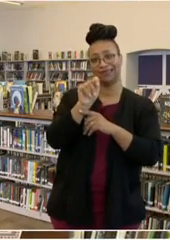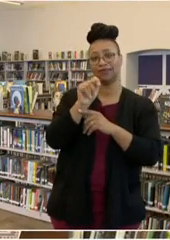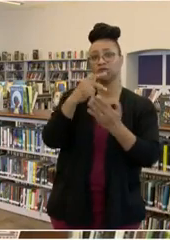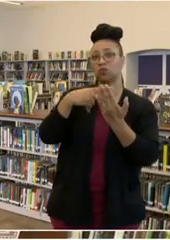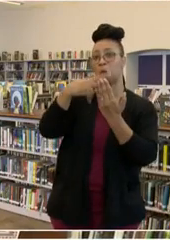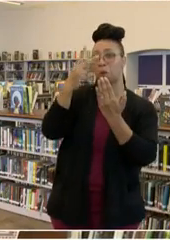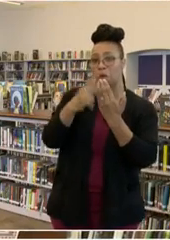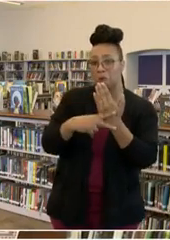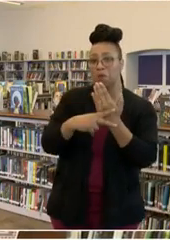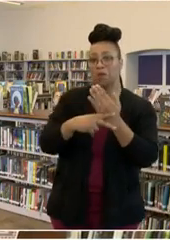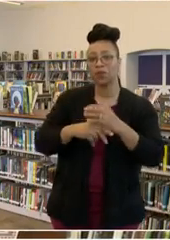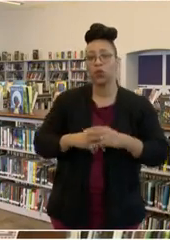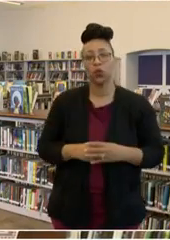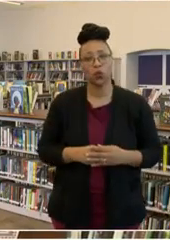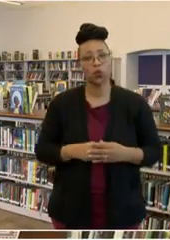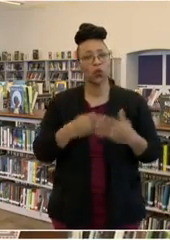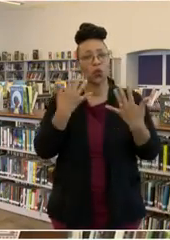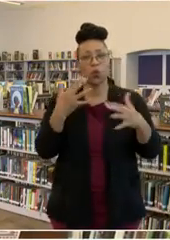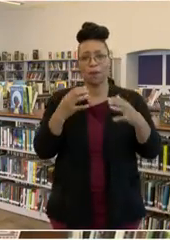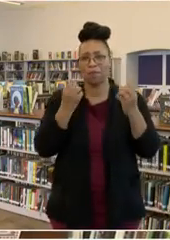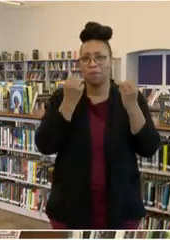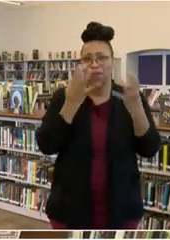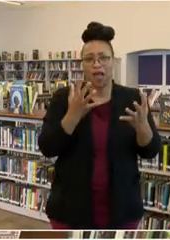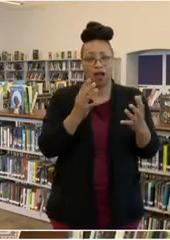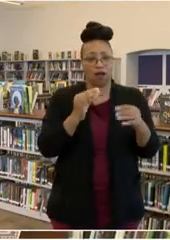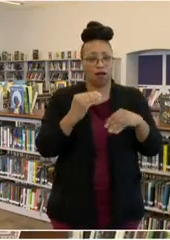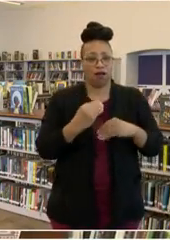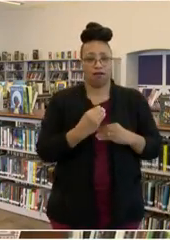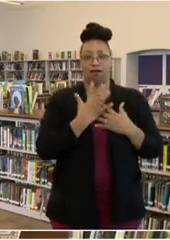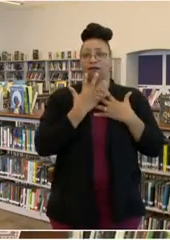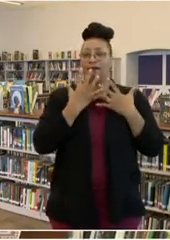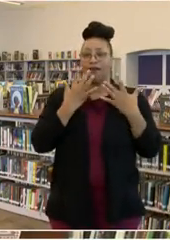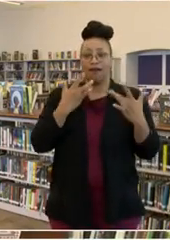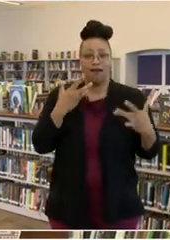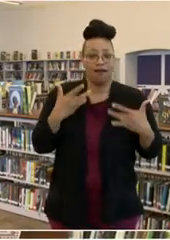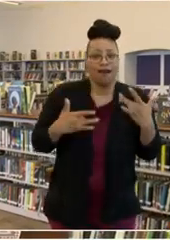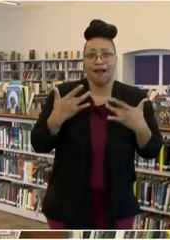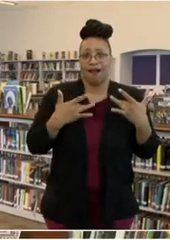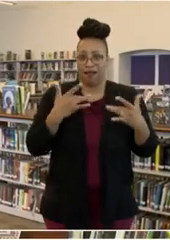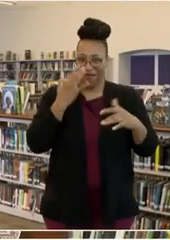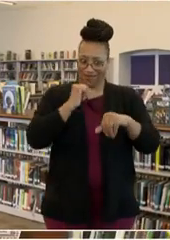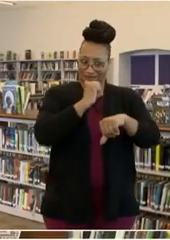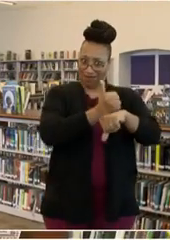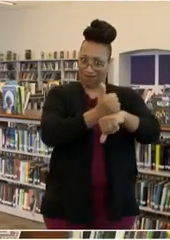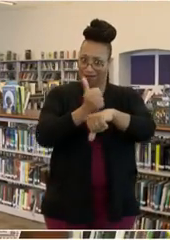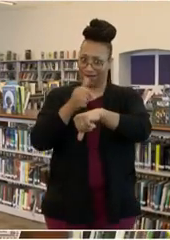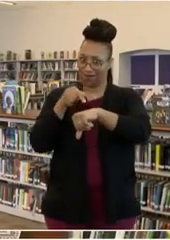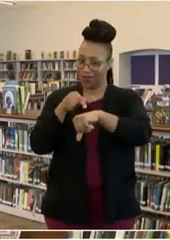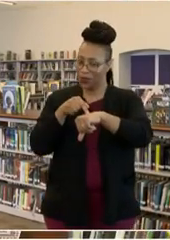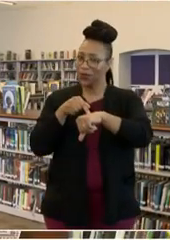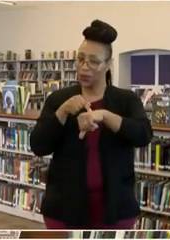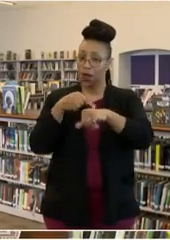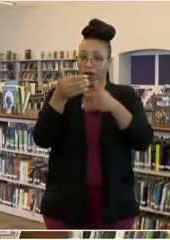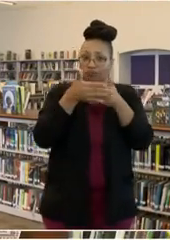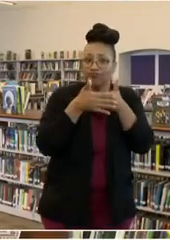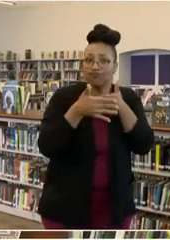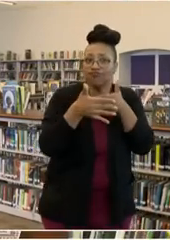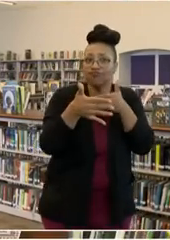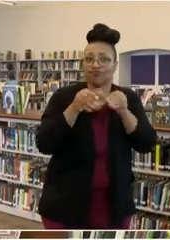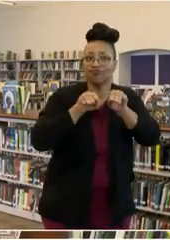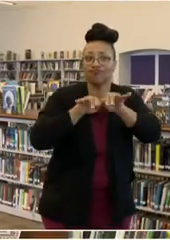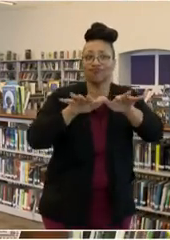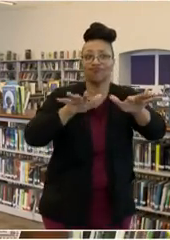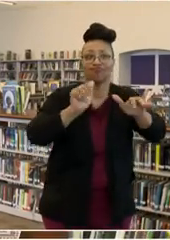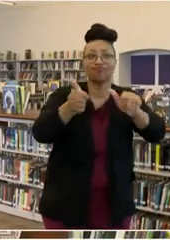I can't wait to see everything that's going to happen afterwards. So with that being said, it is my absolute pleasure